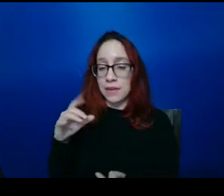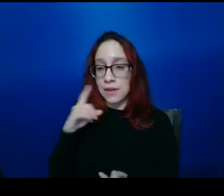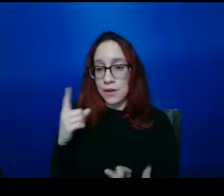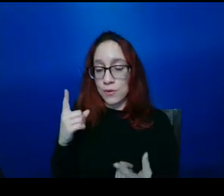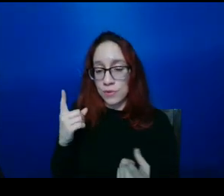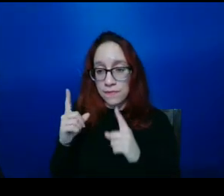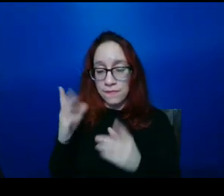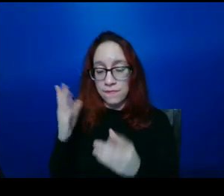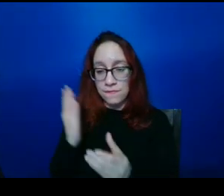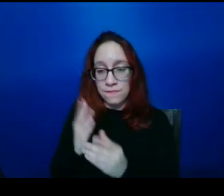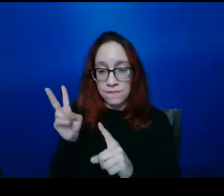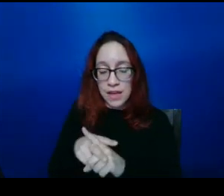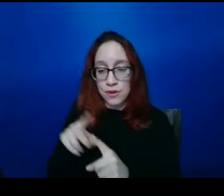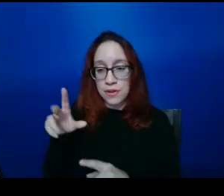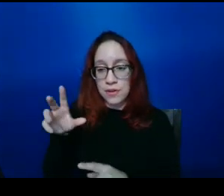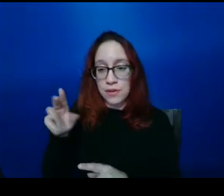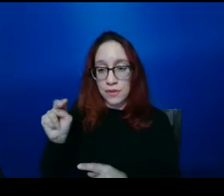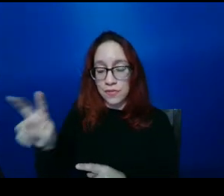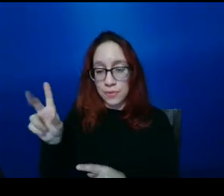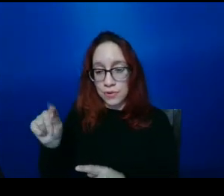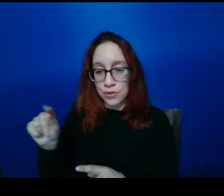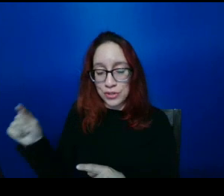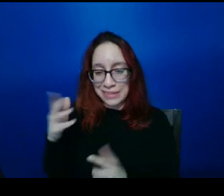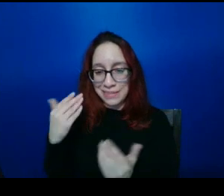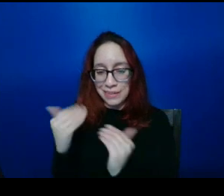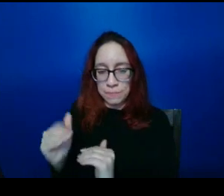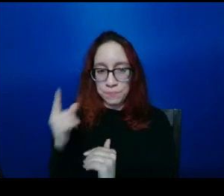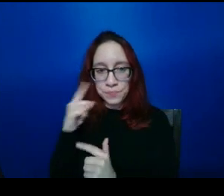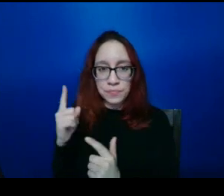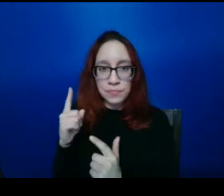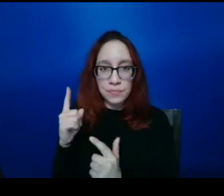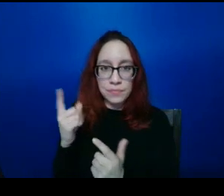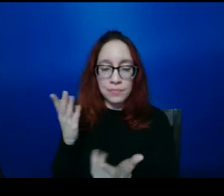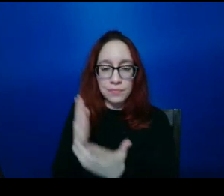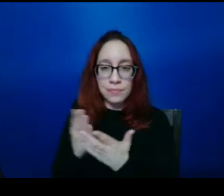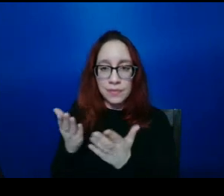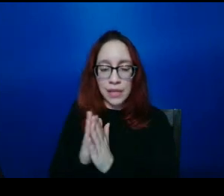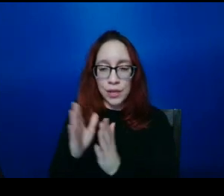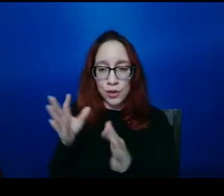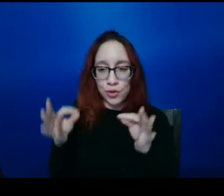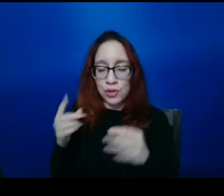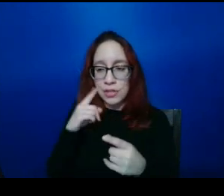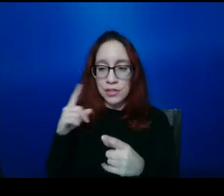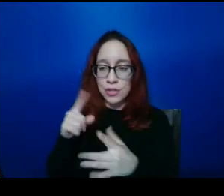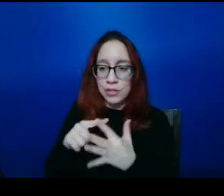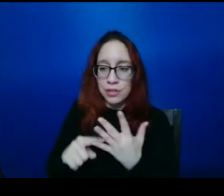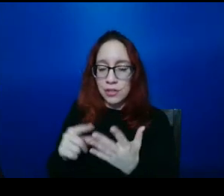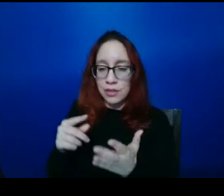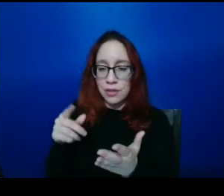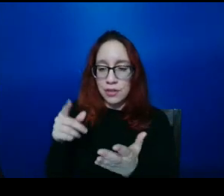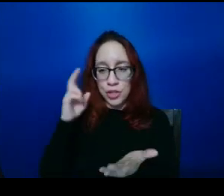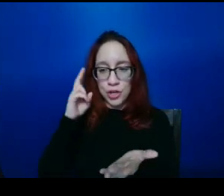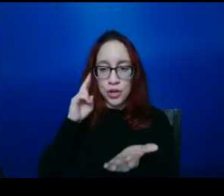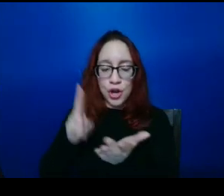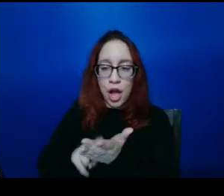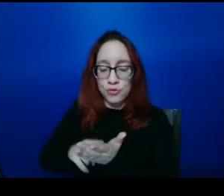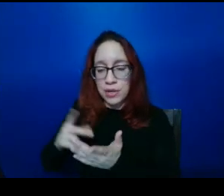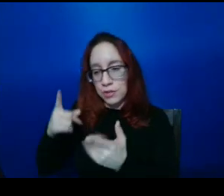November of 2020. It was limited in scope to relief that it sought, asking the court only to construe the terms of the development